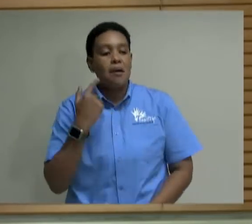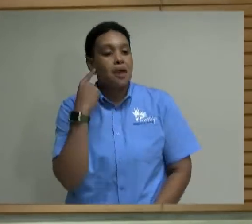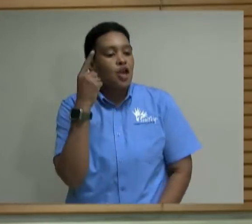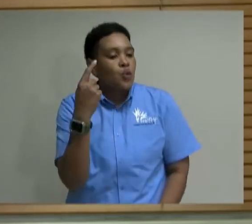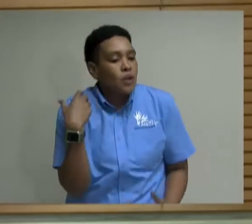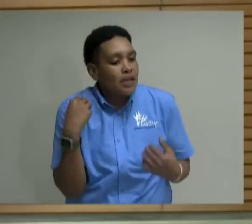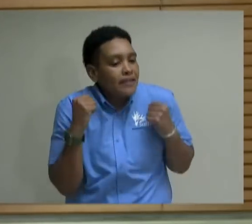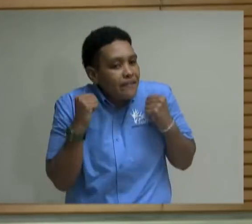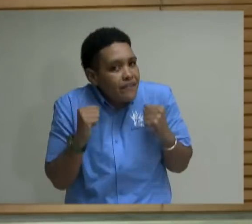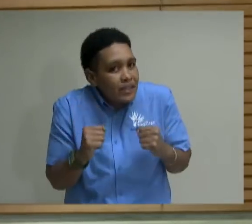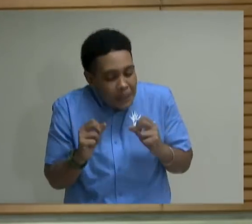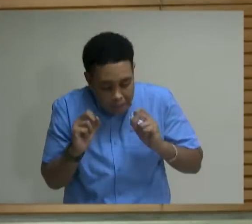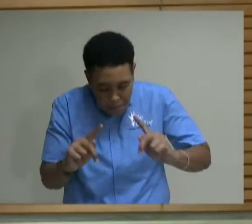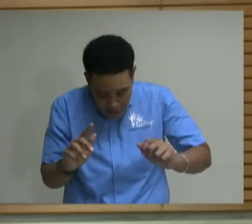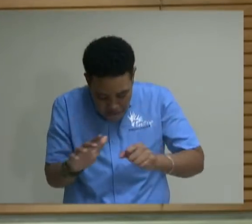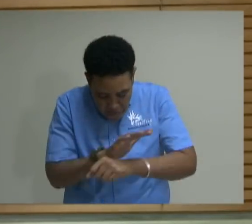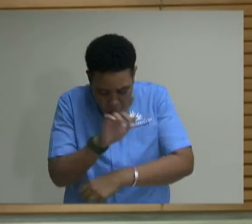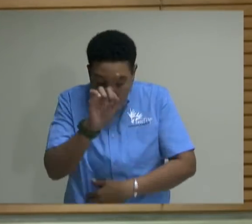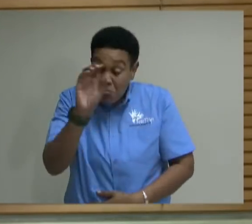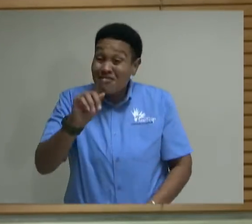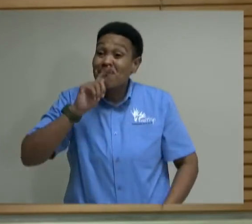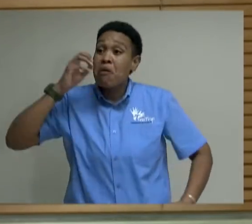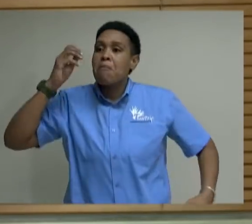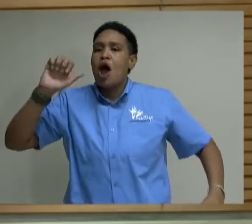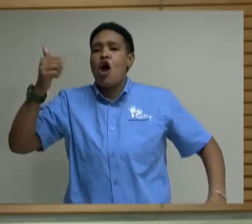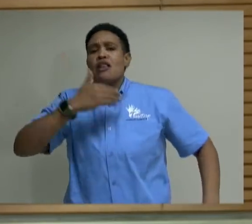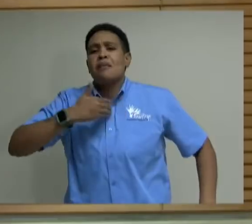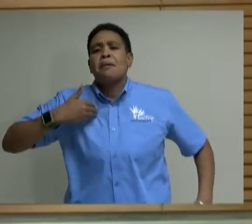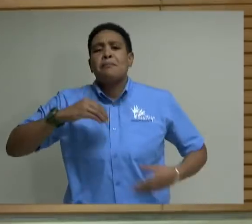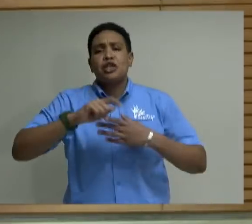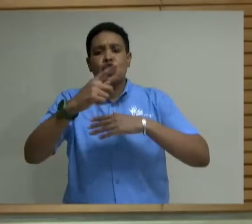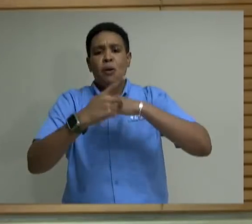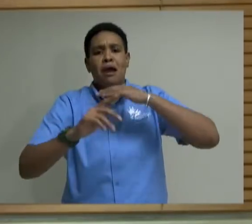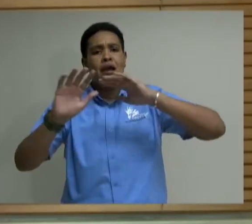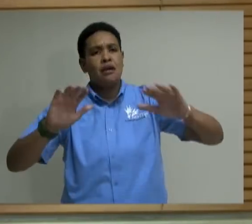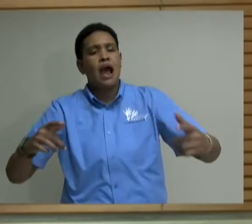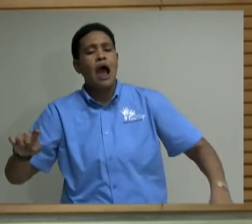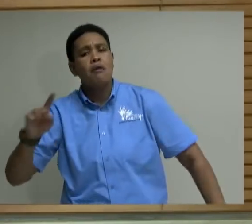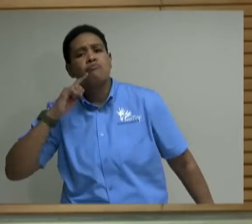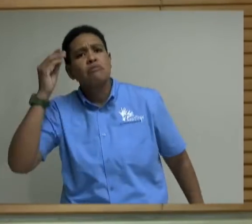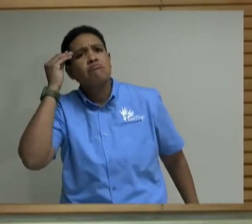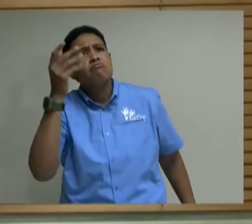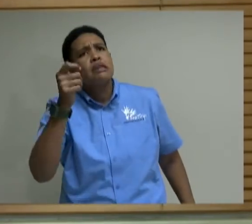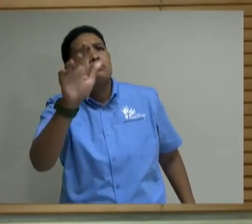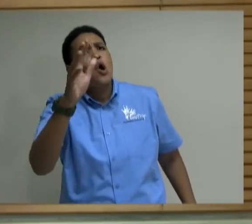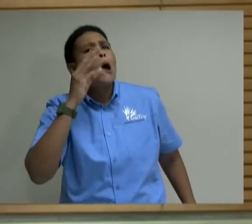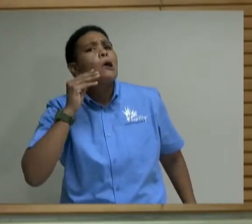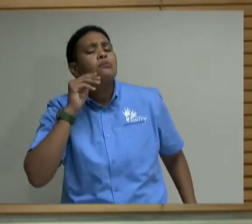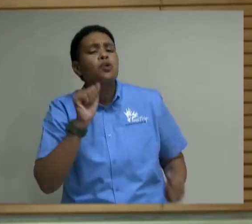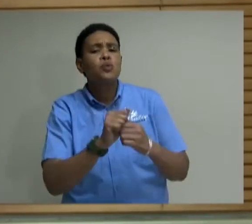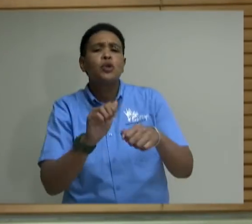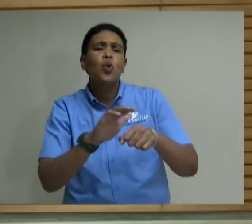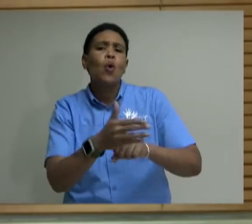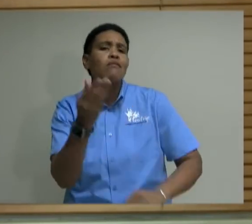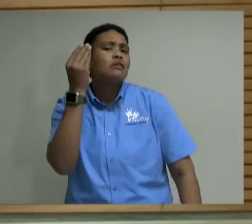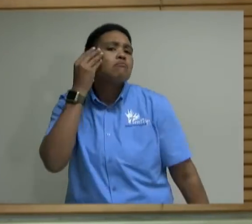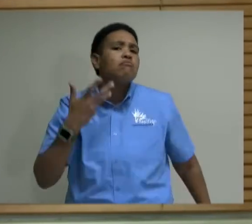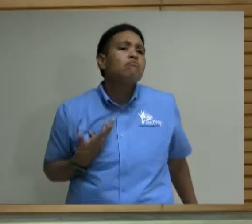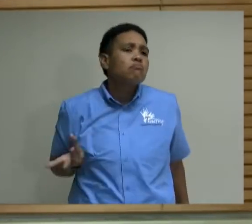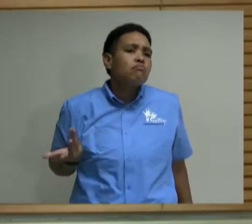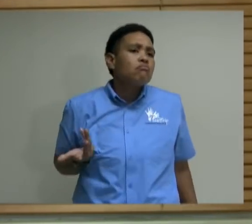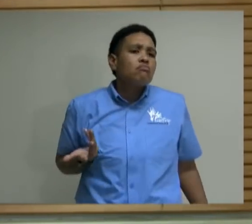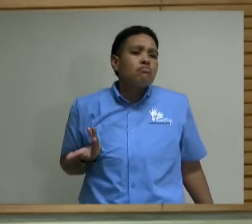and back fully, as well as so many other members in your parish. Tell us a little about your experience with COVID-19,